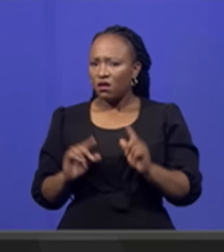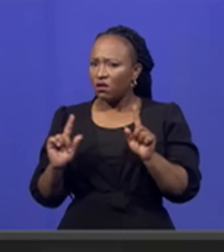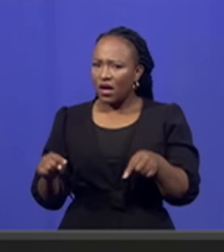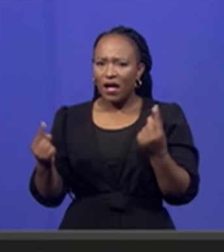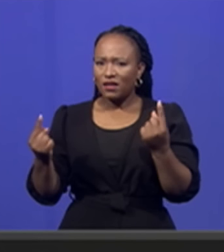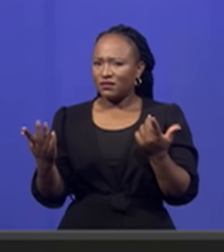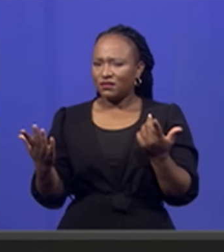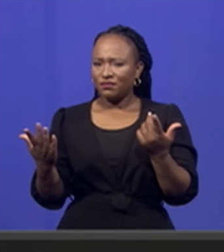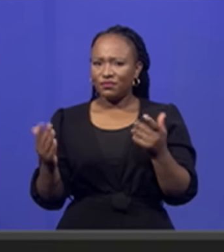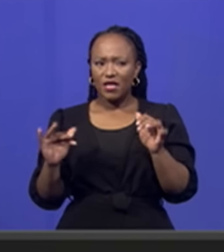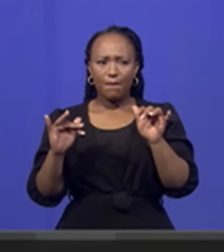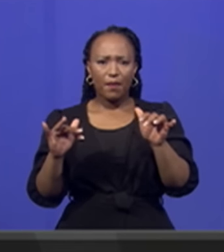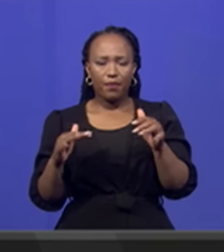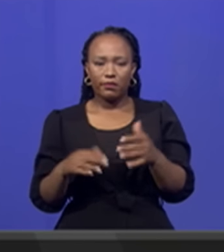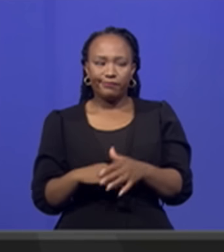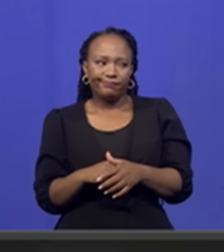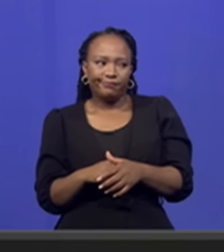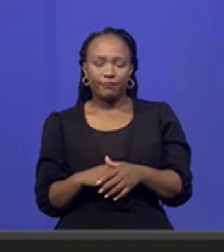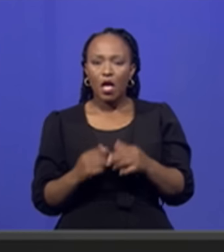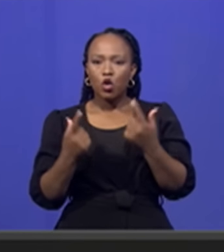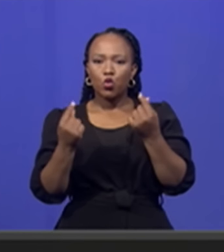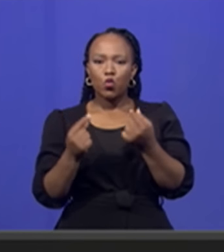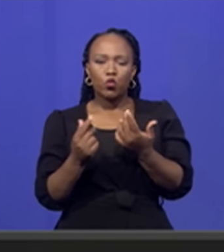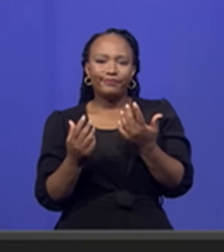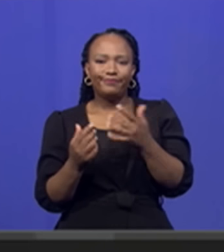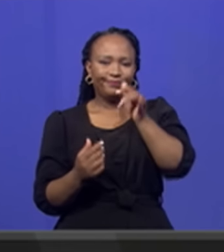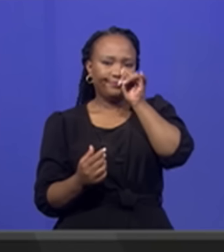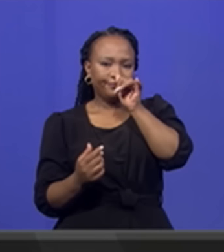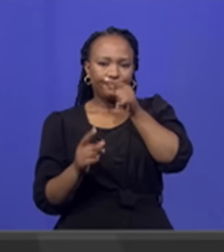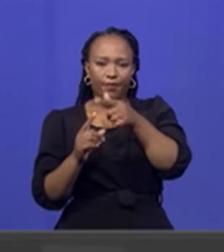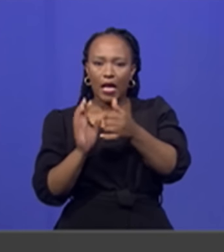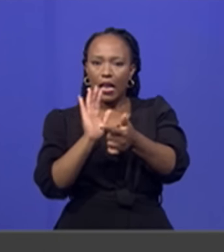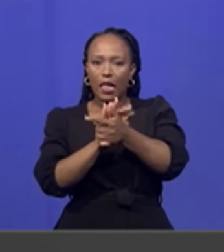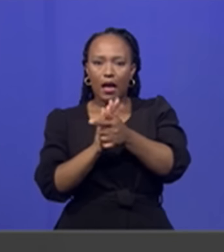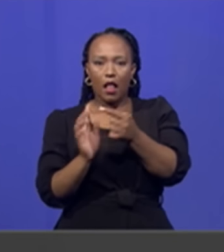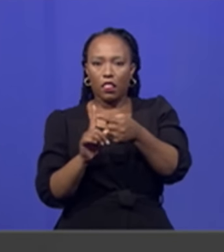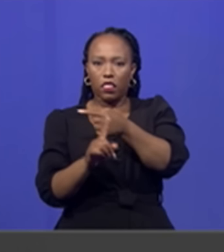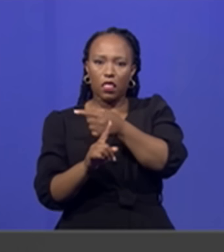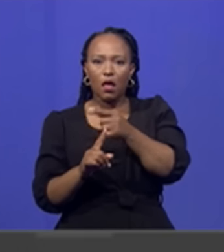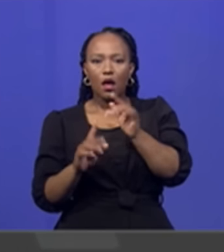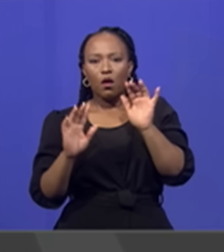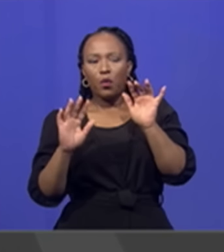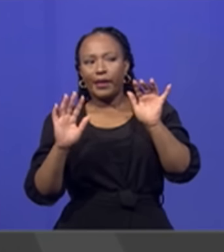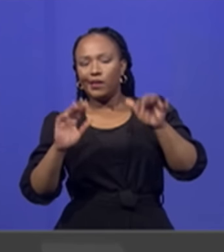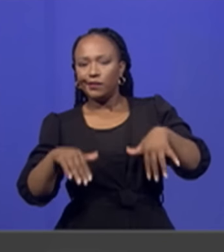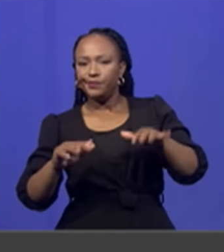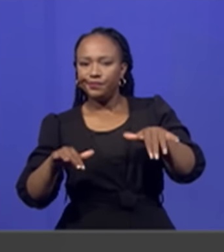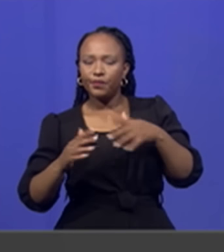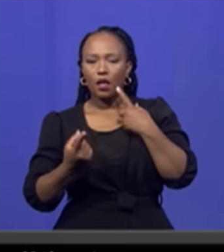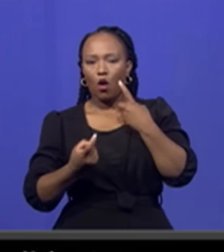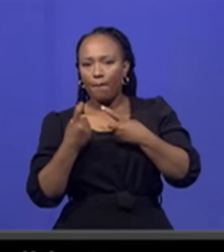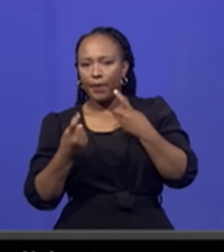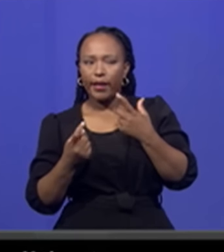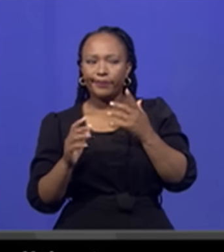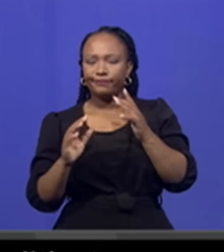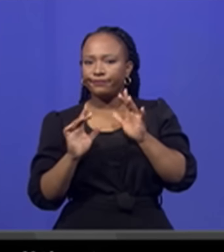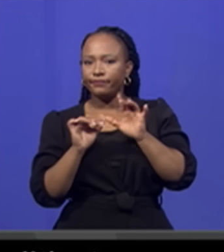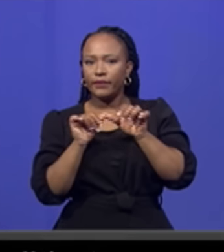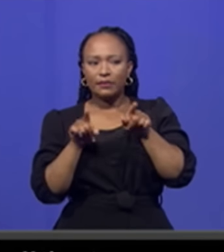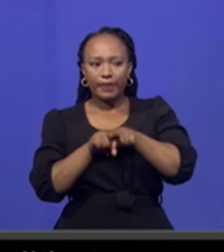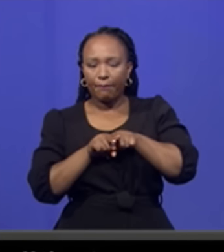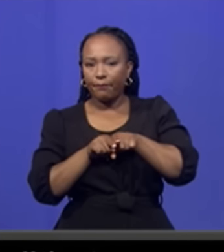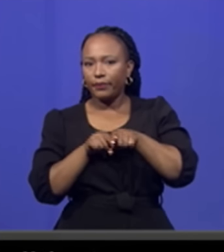age people should just get away with things and we should be following and we should still be complaining and things just continuing and continuing. There has